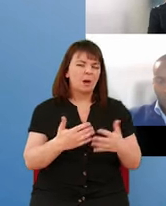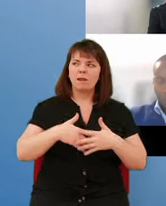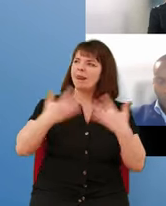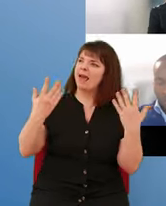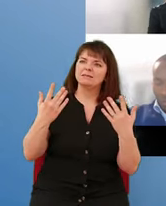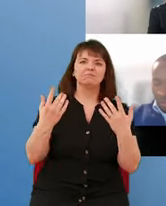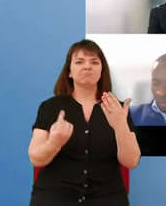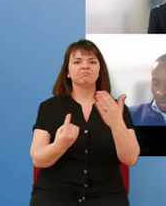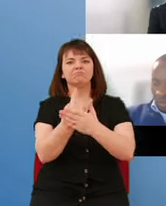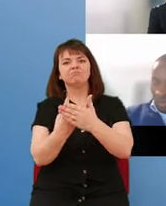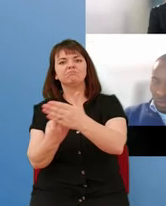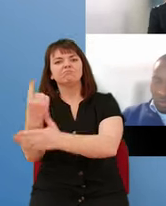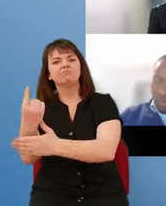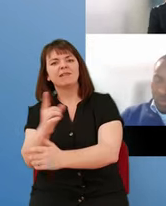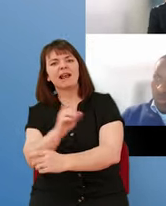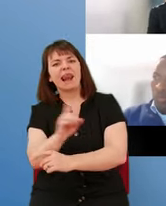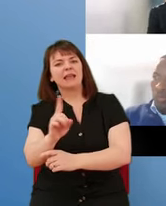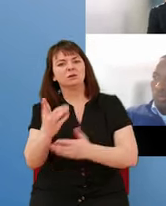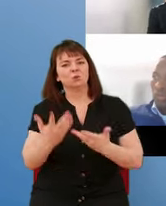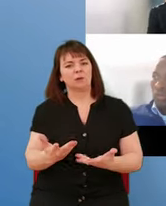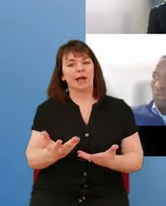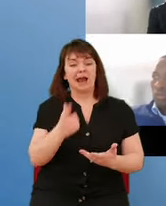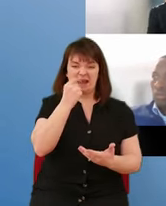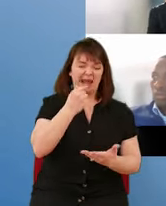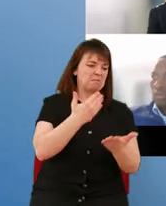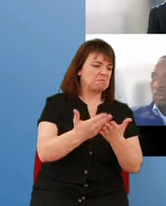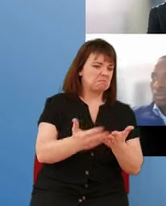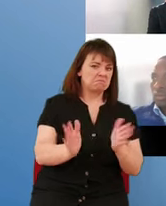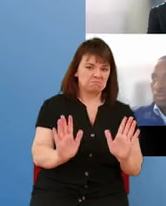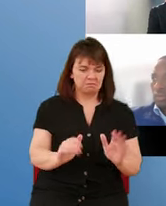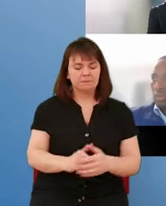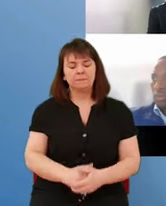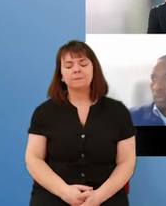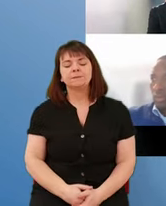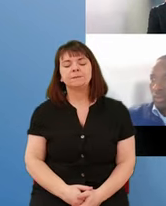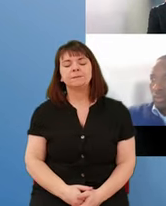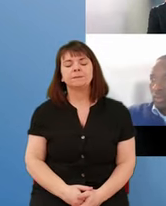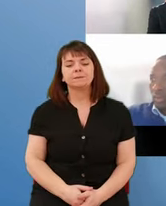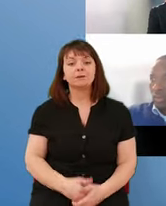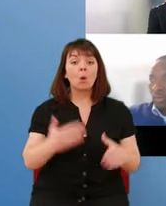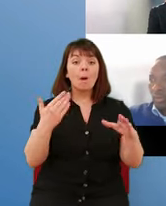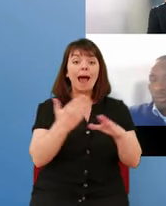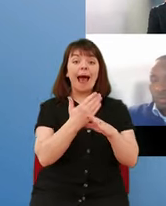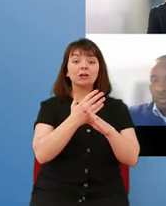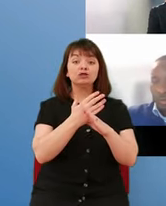everything on the action log is closed, unless we add more things this afternoon.